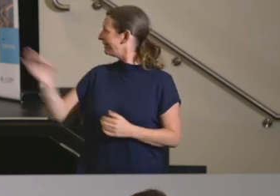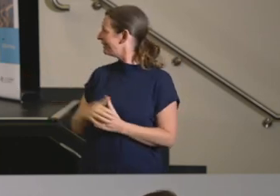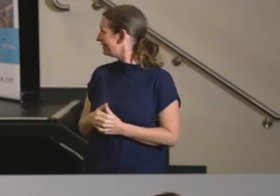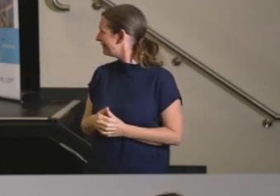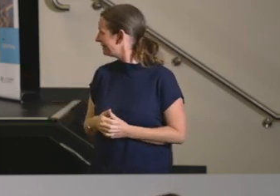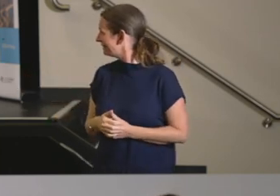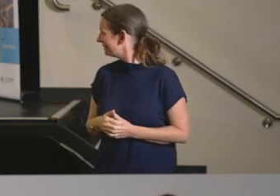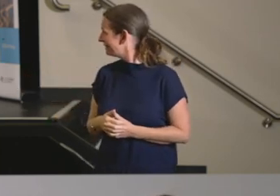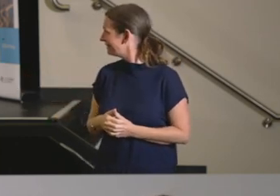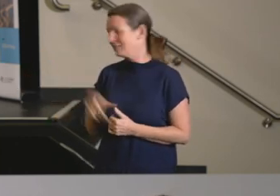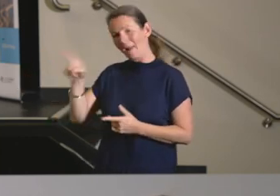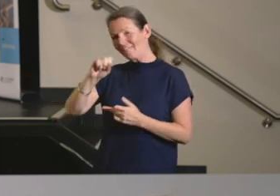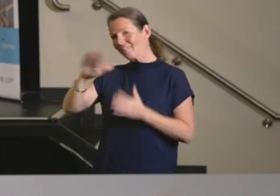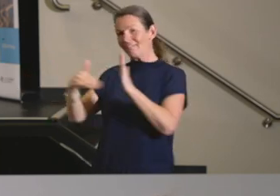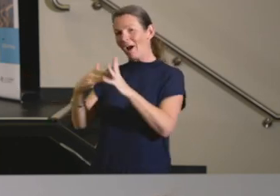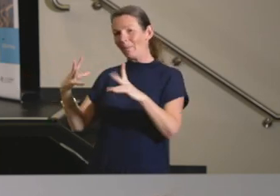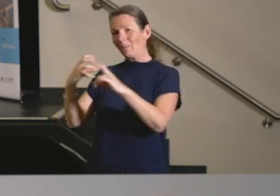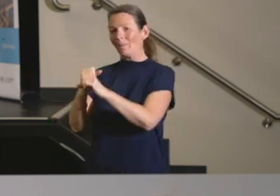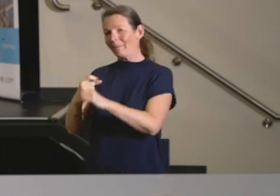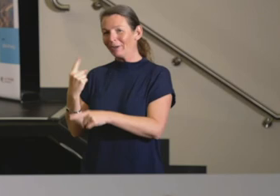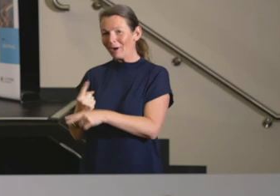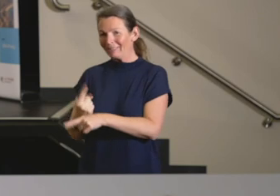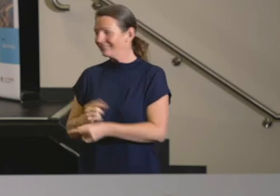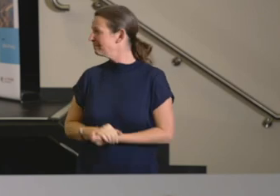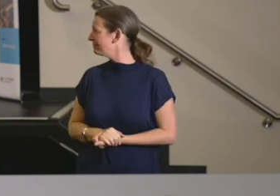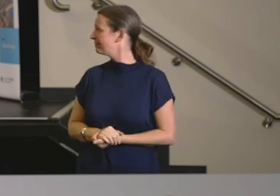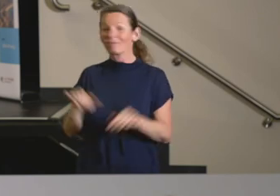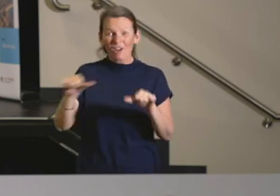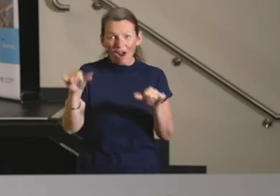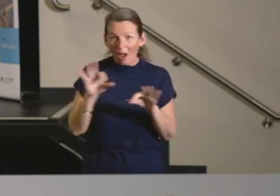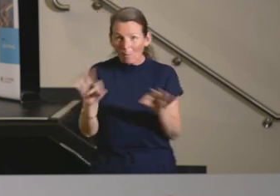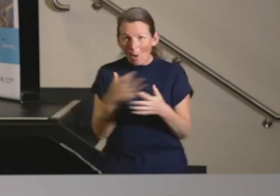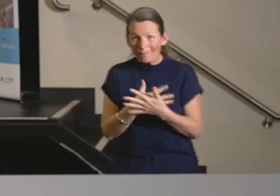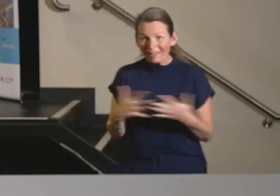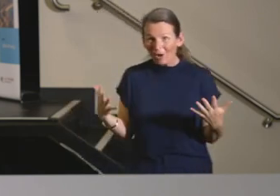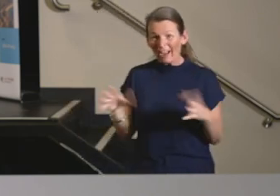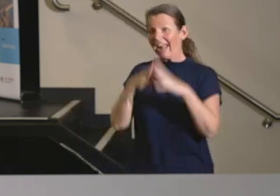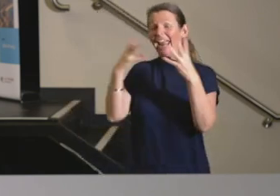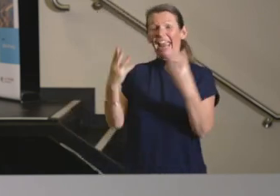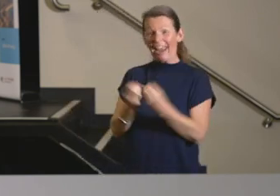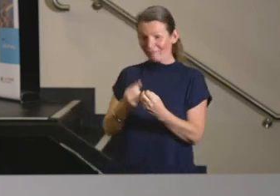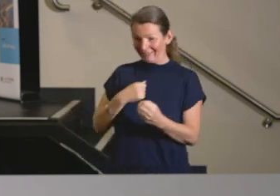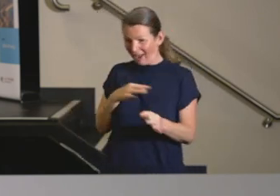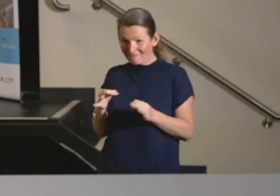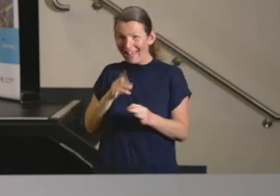some final wrap-up comments. Okay, this won't be long because I totally forgot everything I was going to say.